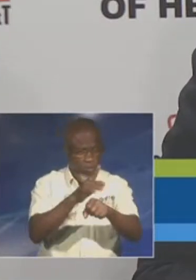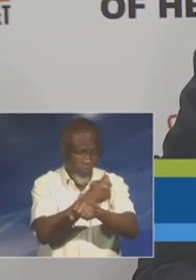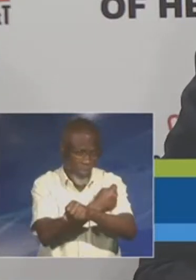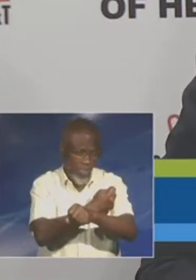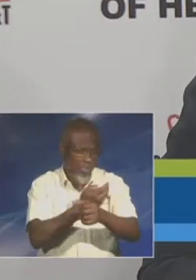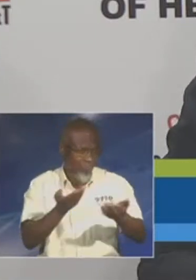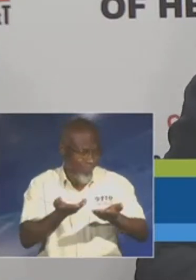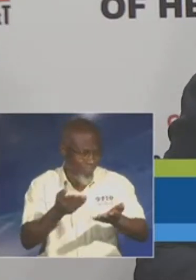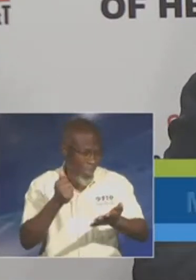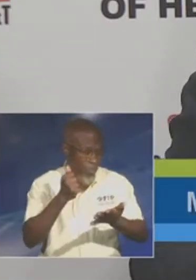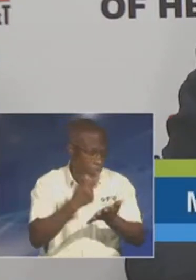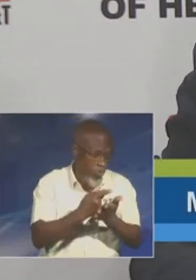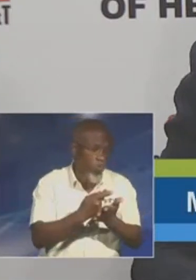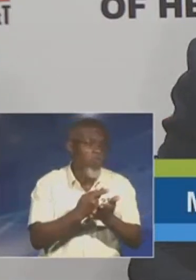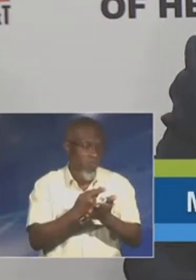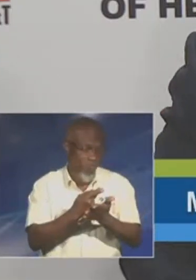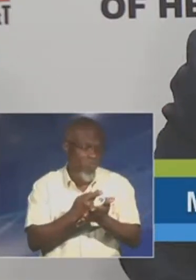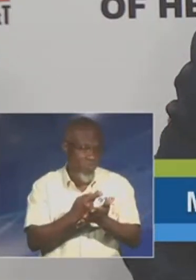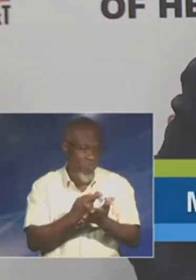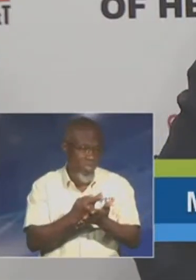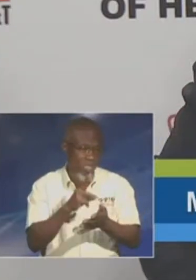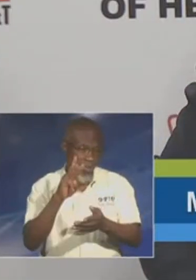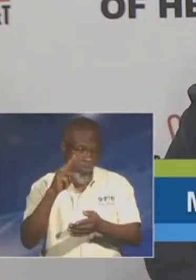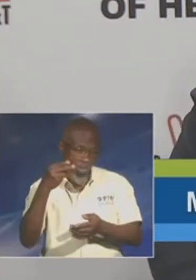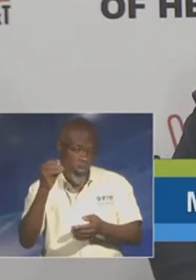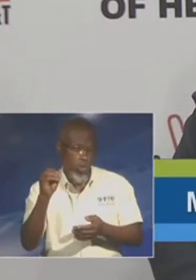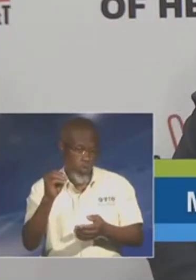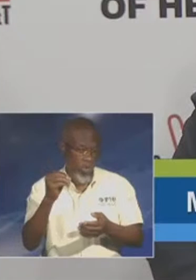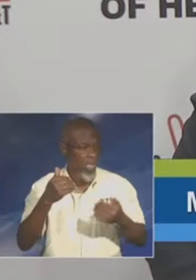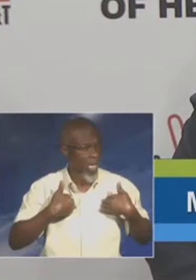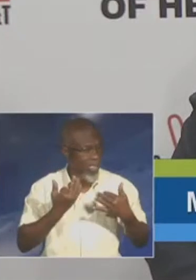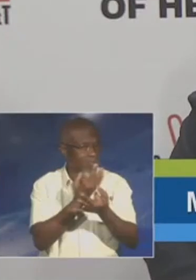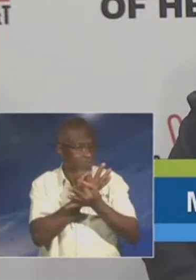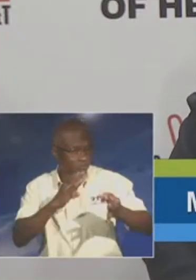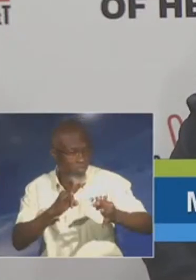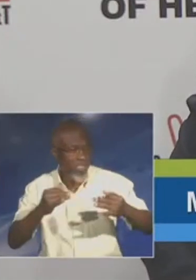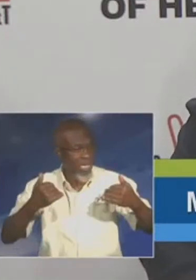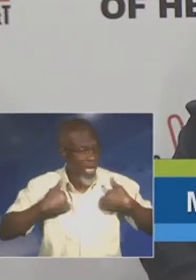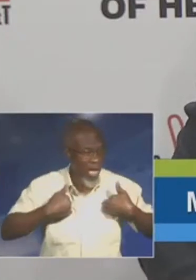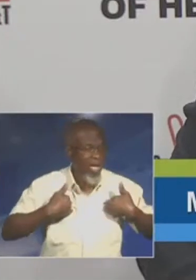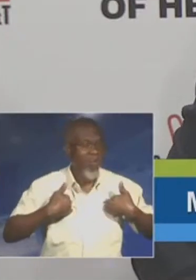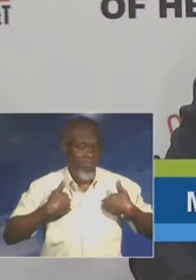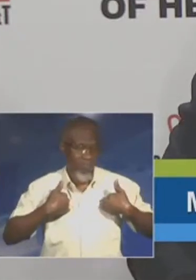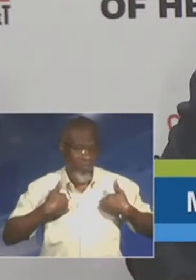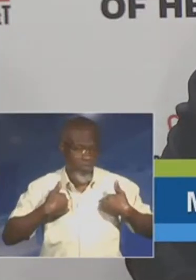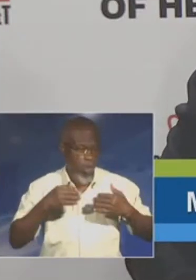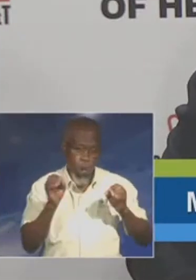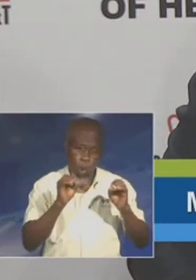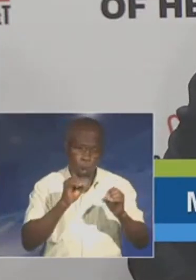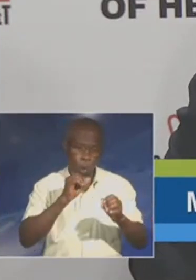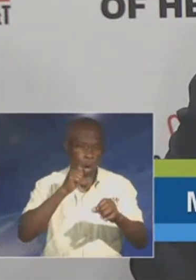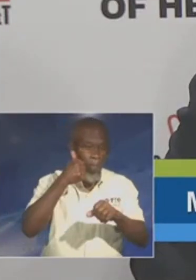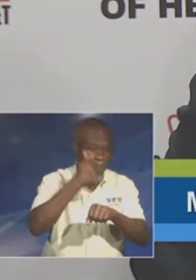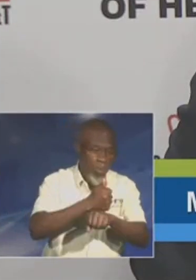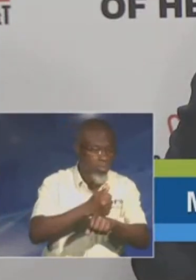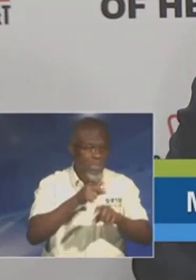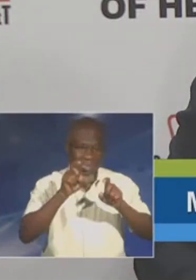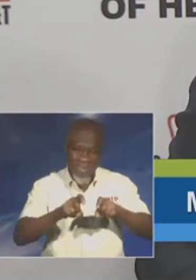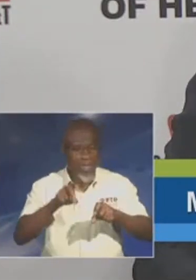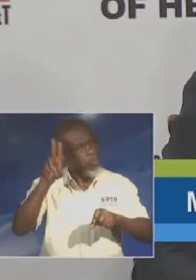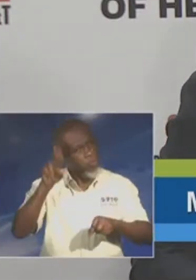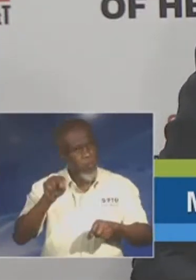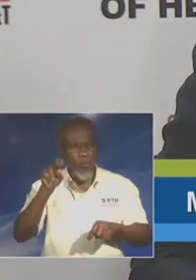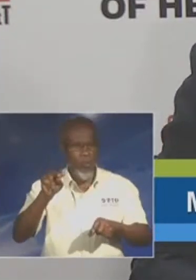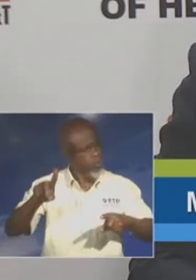Health Organization and are safe, effective, free, available, and accessible. No appointments necessary.